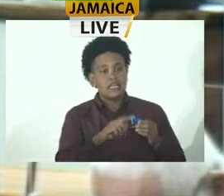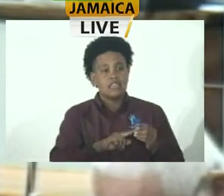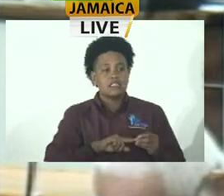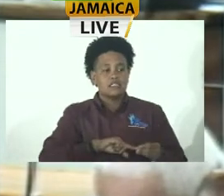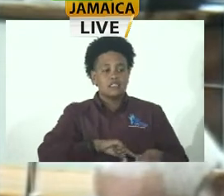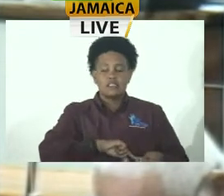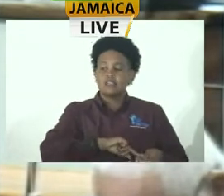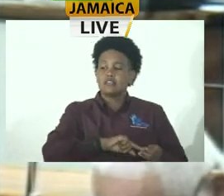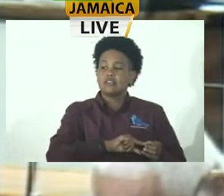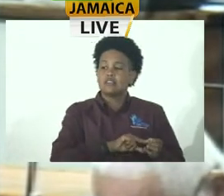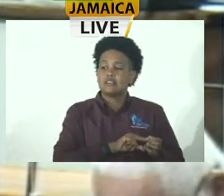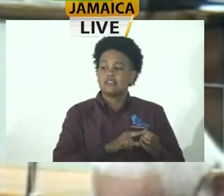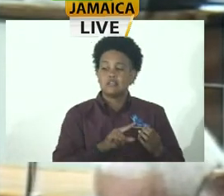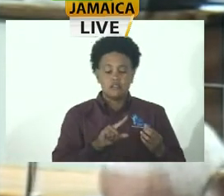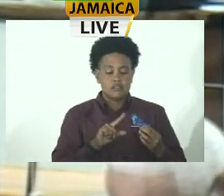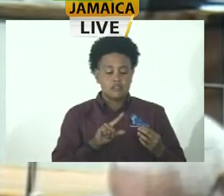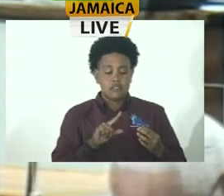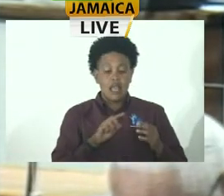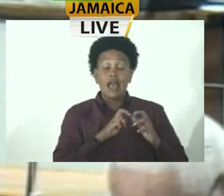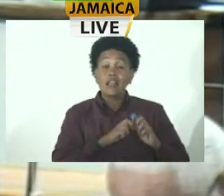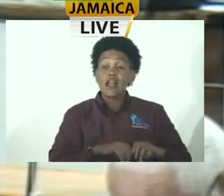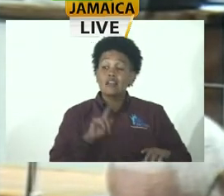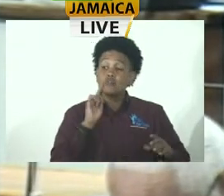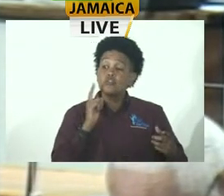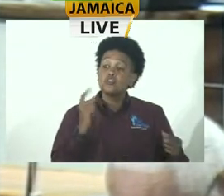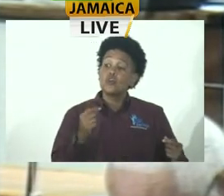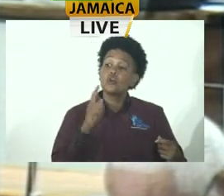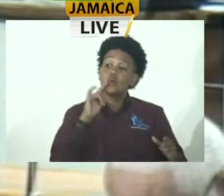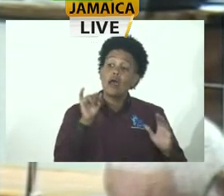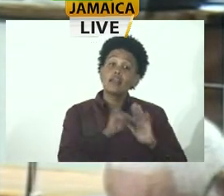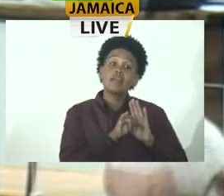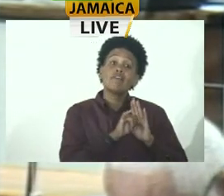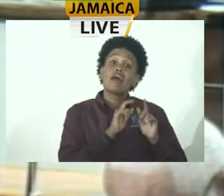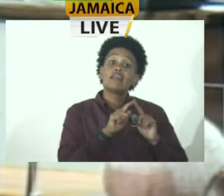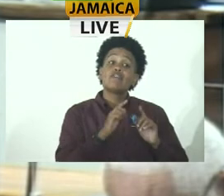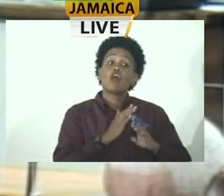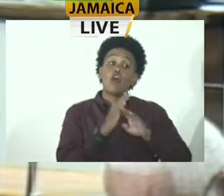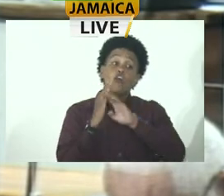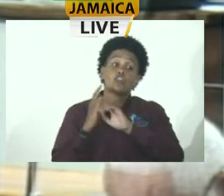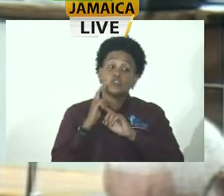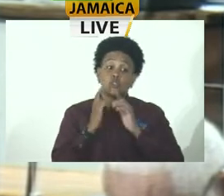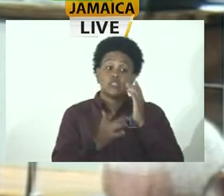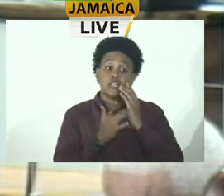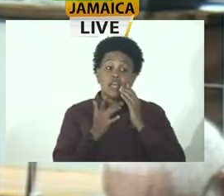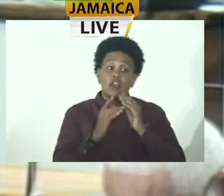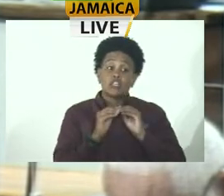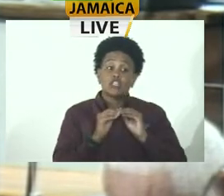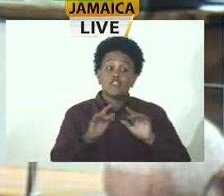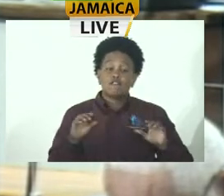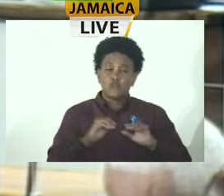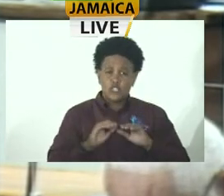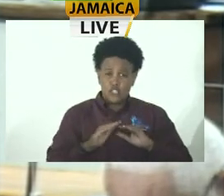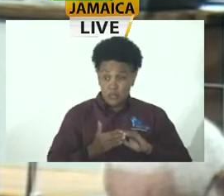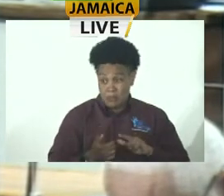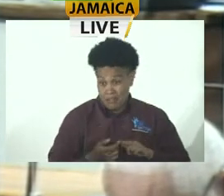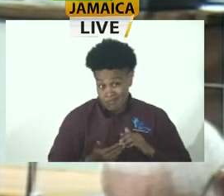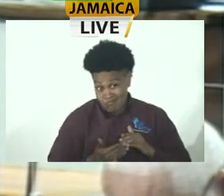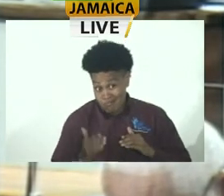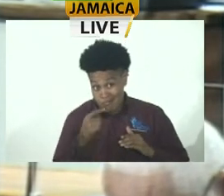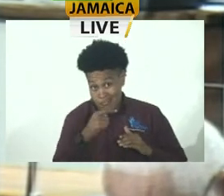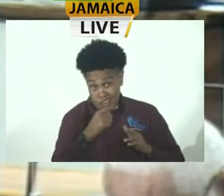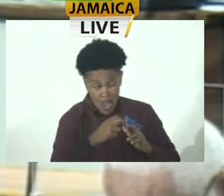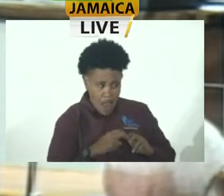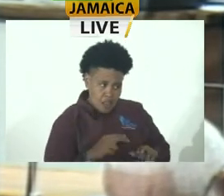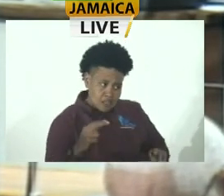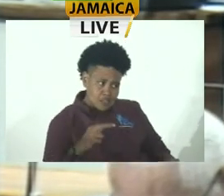analysis was conducted to identify constraints to technology diffusion in jamaica and from that analysis madam